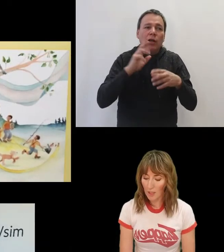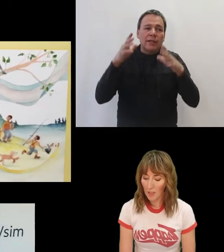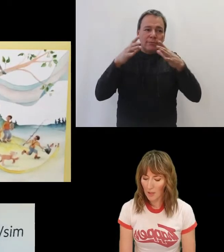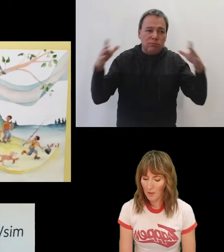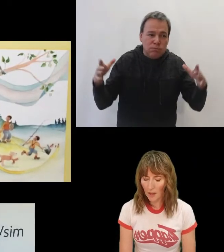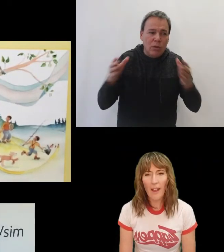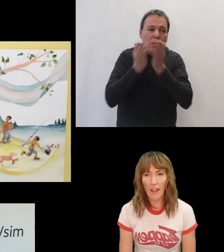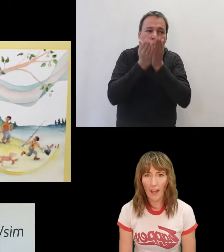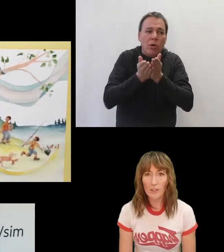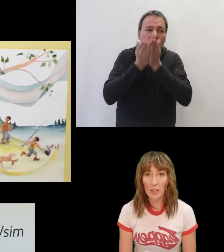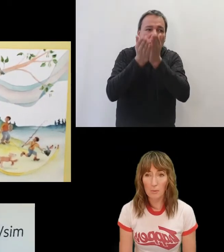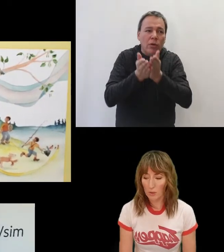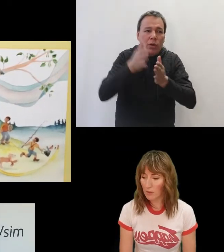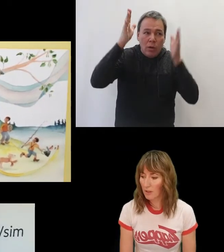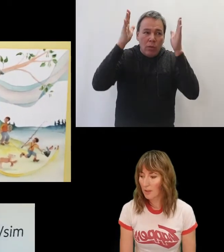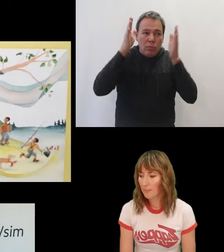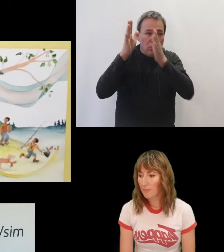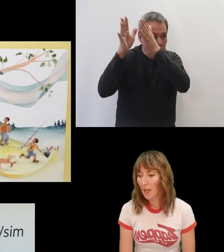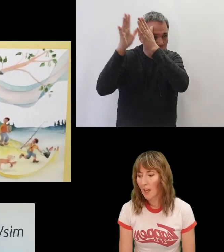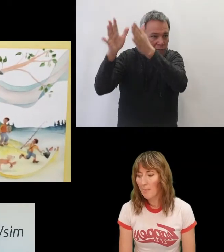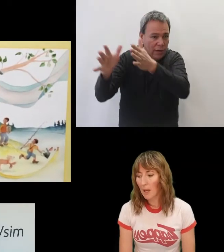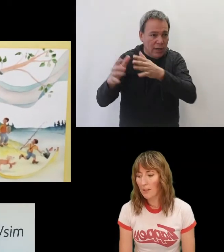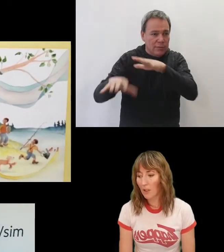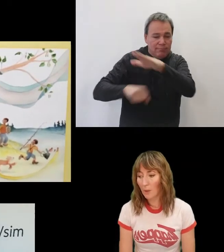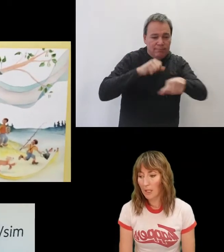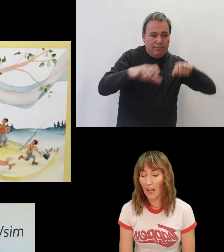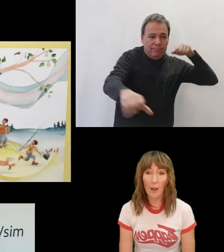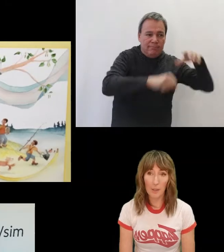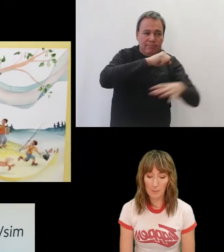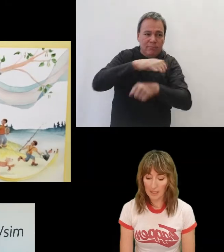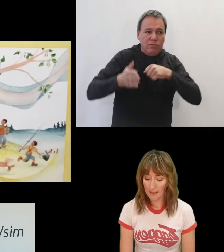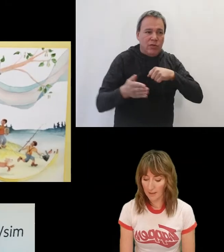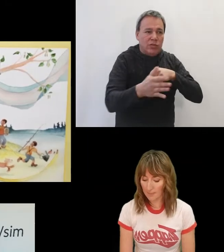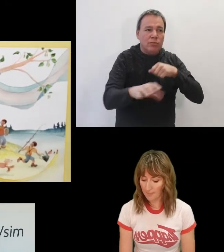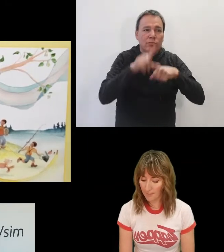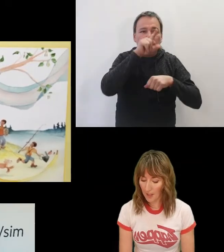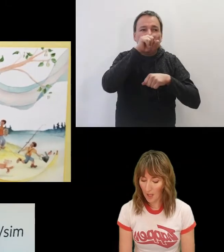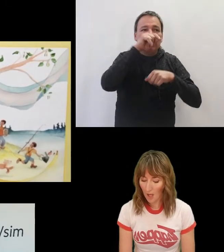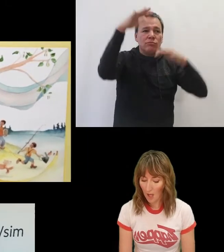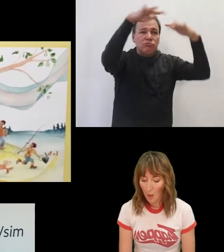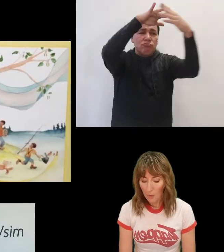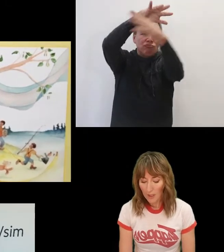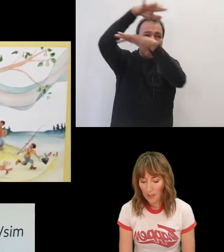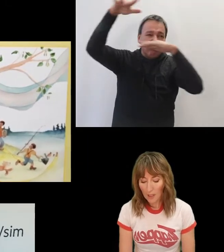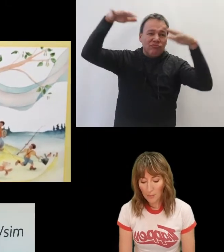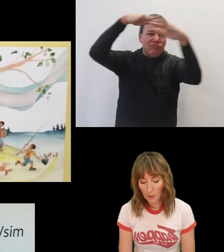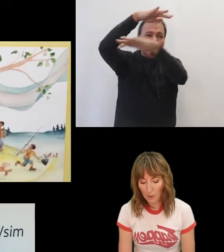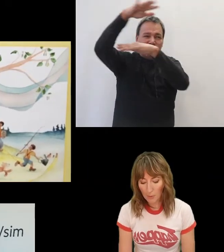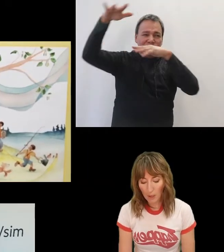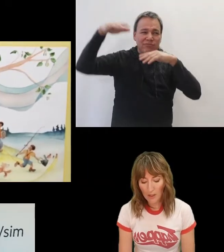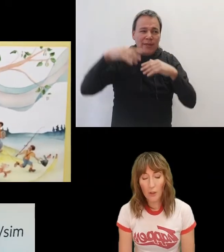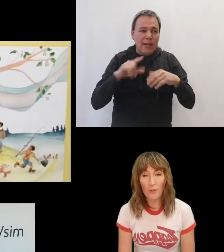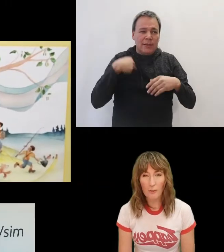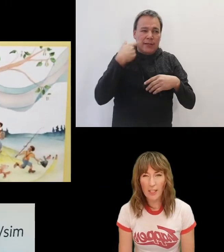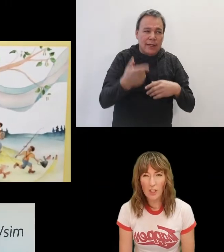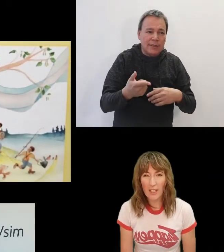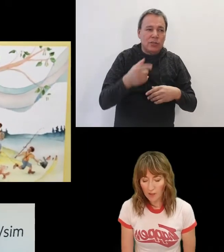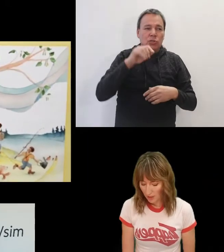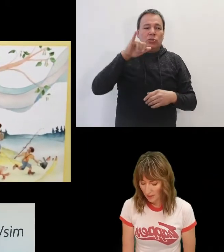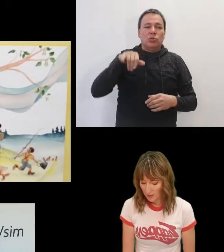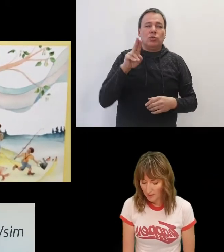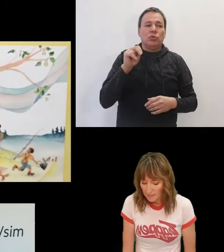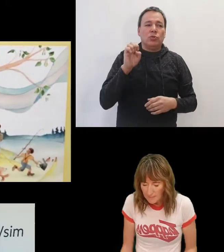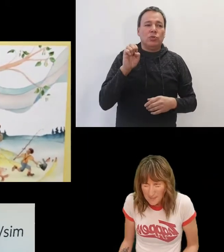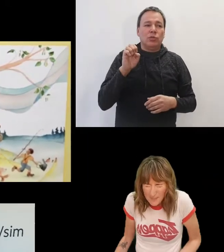June, the egg hatching moon. Peskawi hawi pisin. When the young birds break their